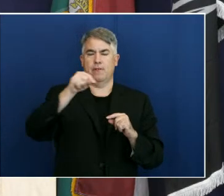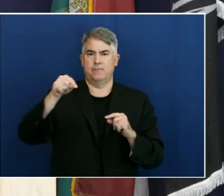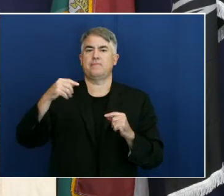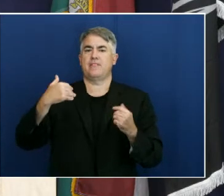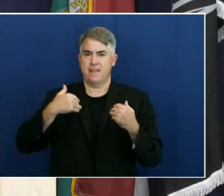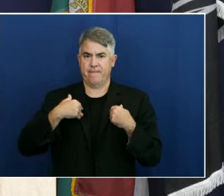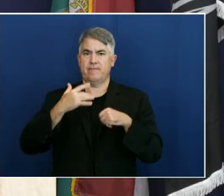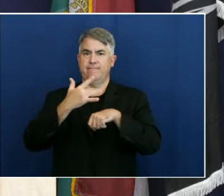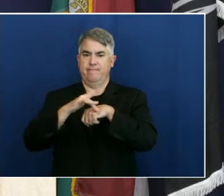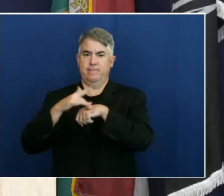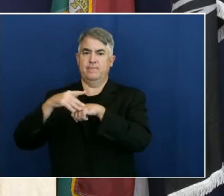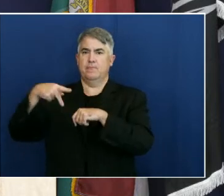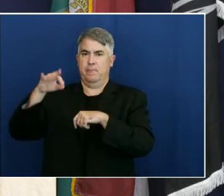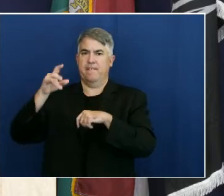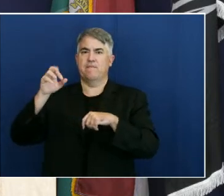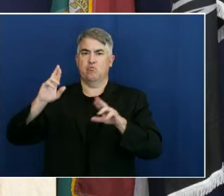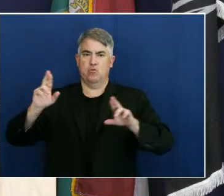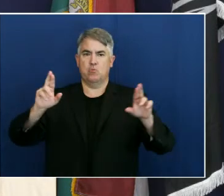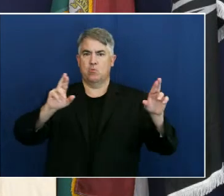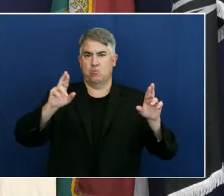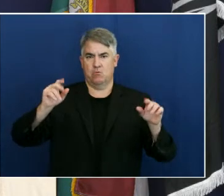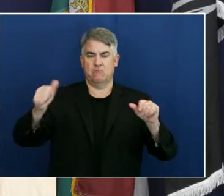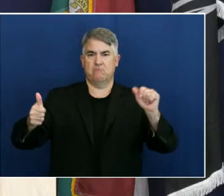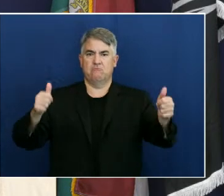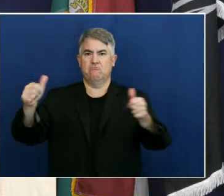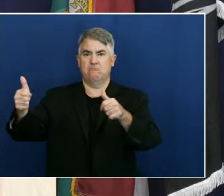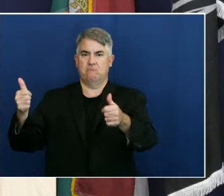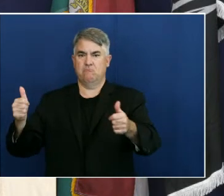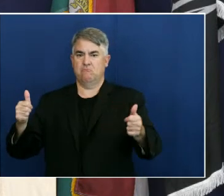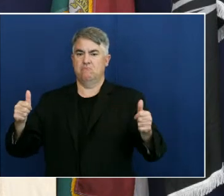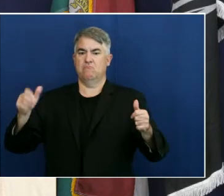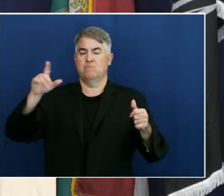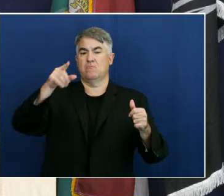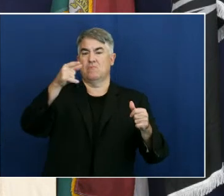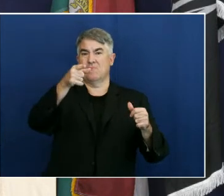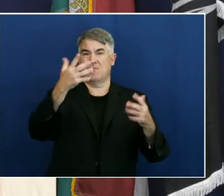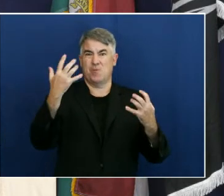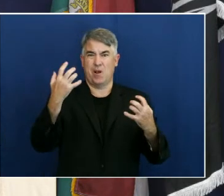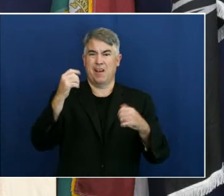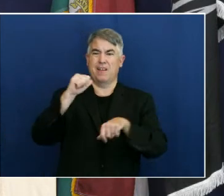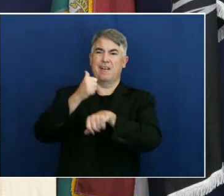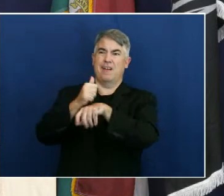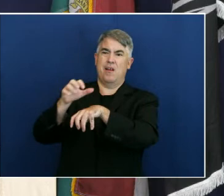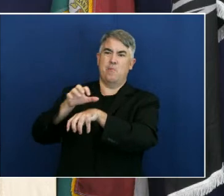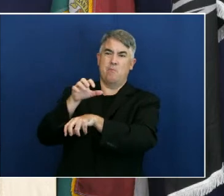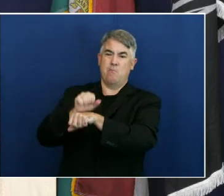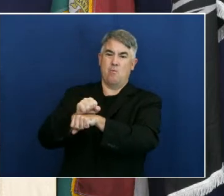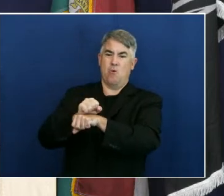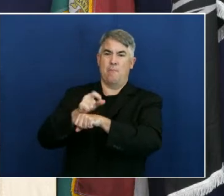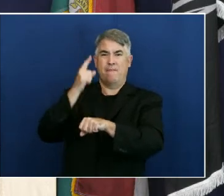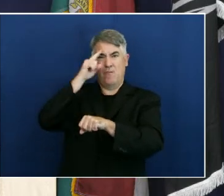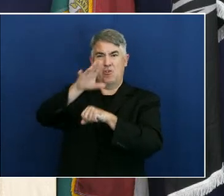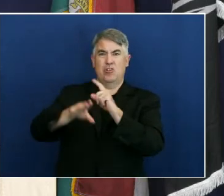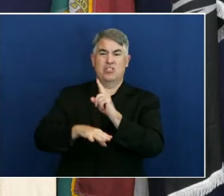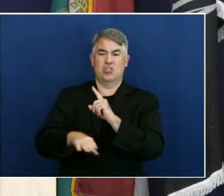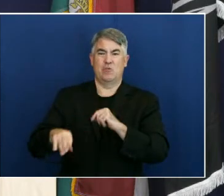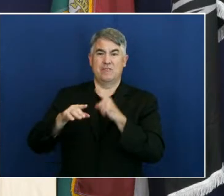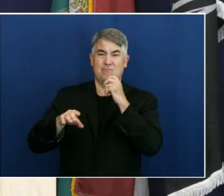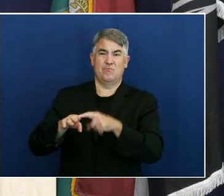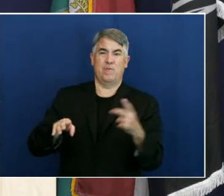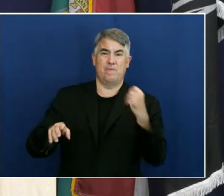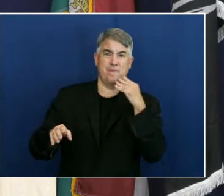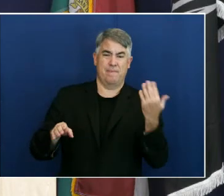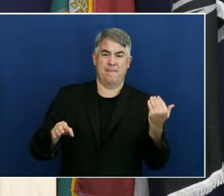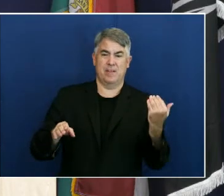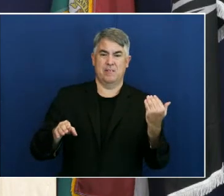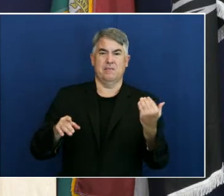vaccines available for drop-ins. So if you would like to make an appointment for your 12 to 15-year-old, you can do that, and that will ensure you get Pfizer, but you're